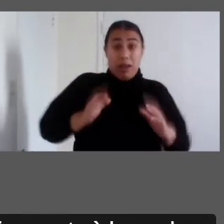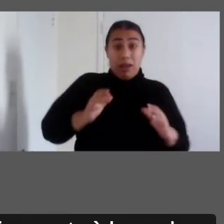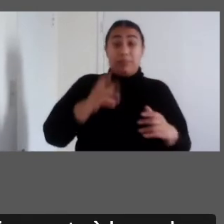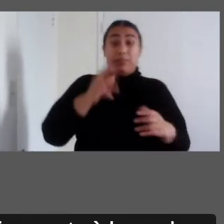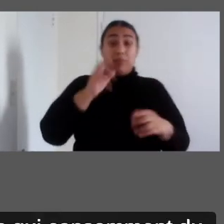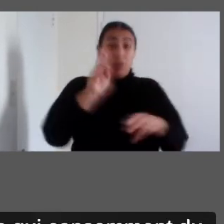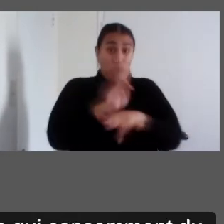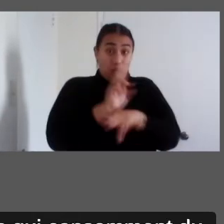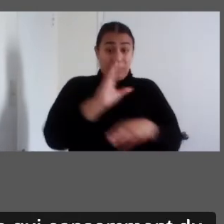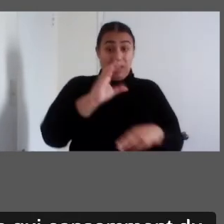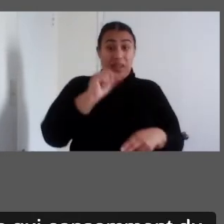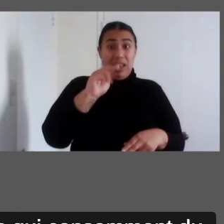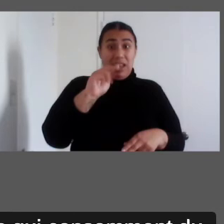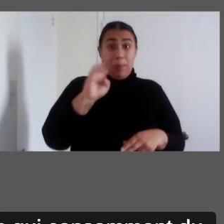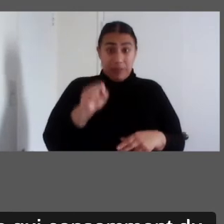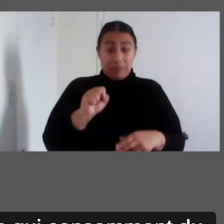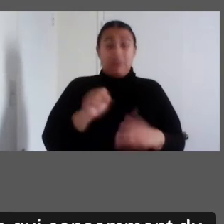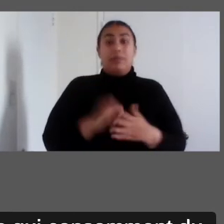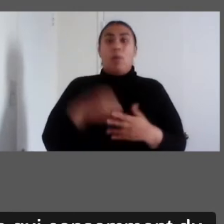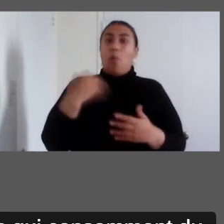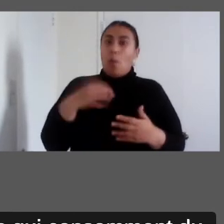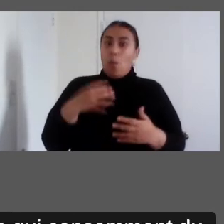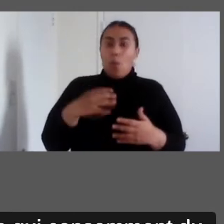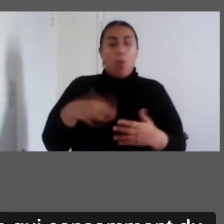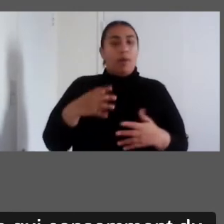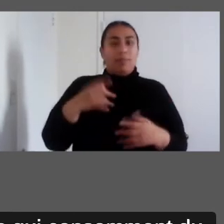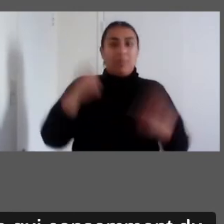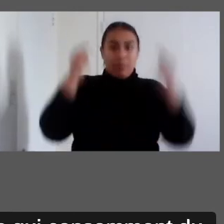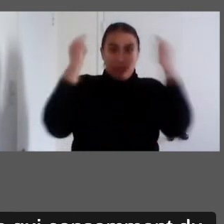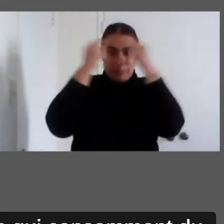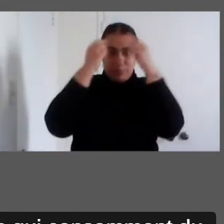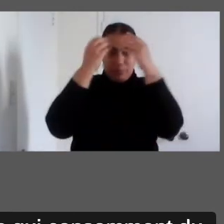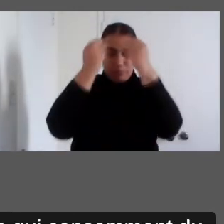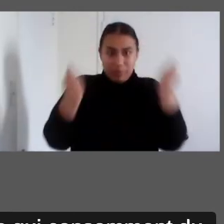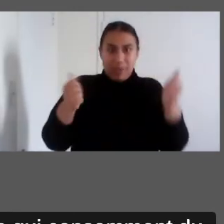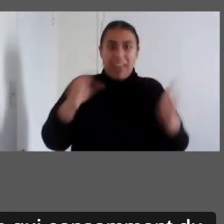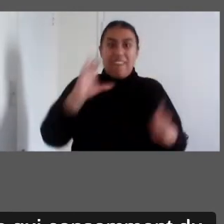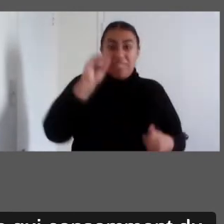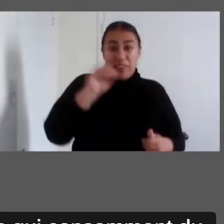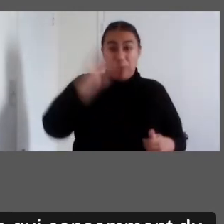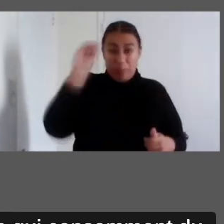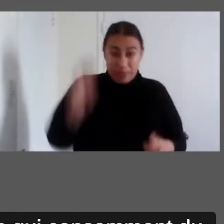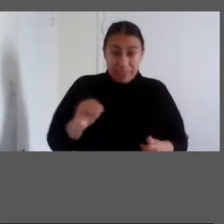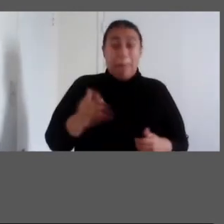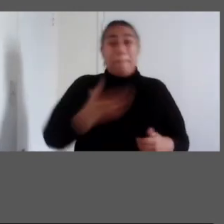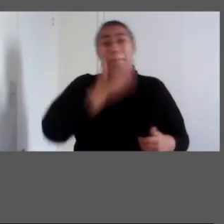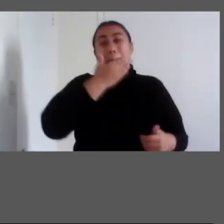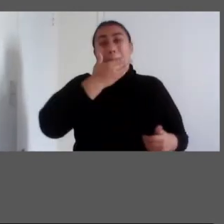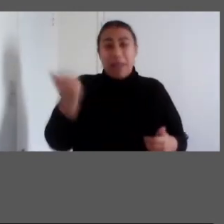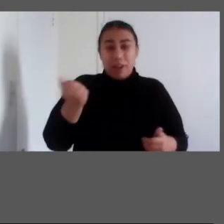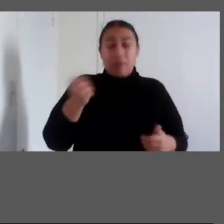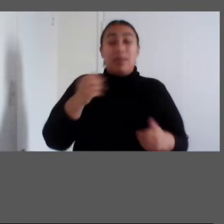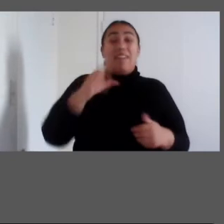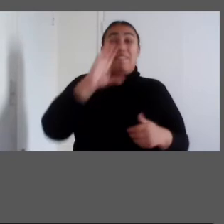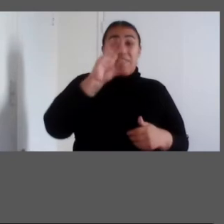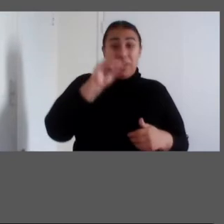medications and headaches. Some of the initial numbers are staggering. 80% of people who use medical cannabis to treat a headache